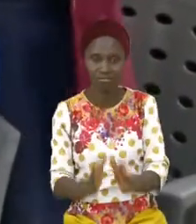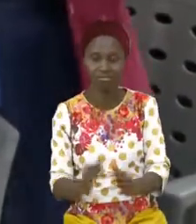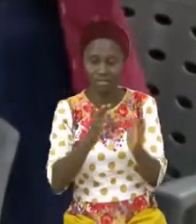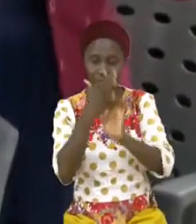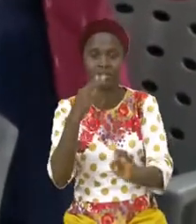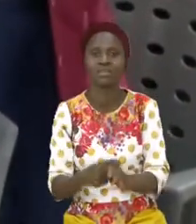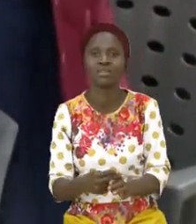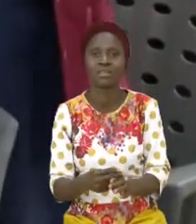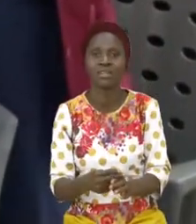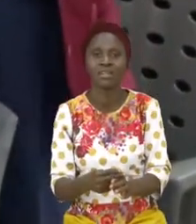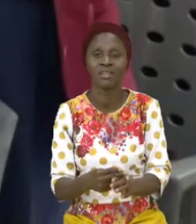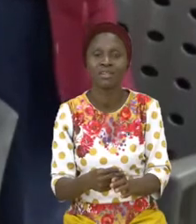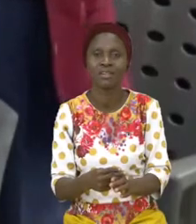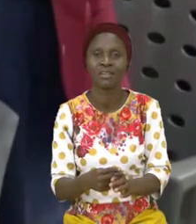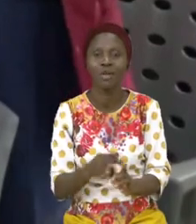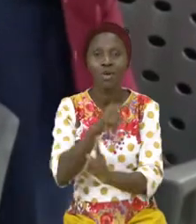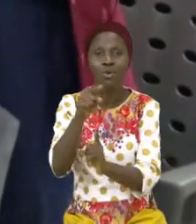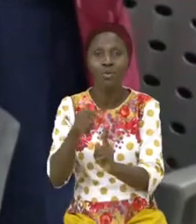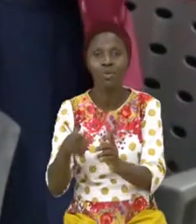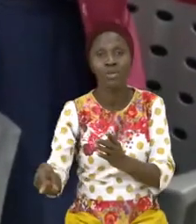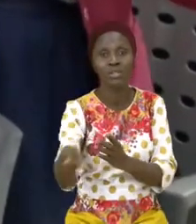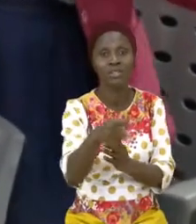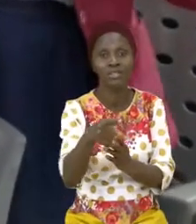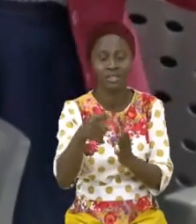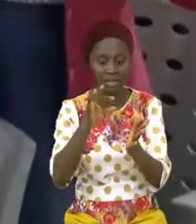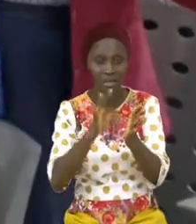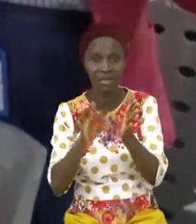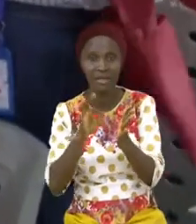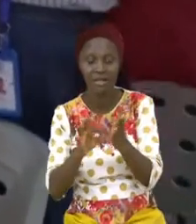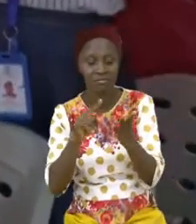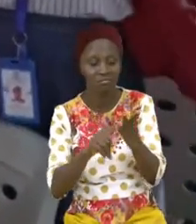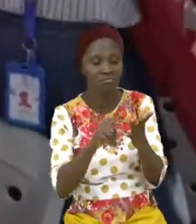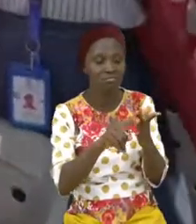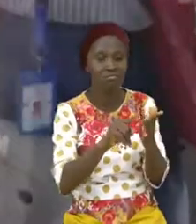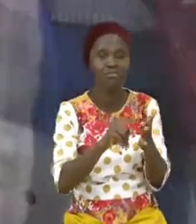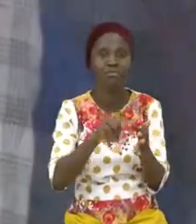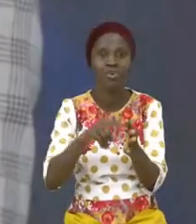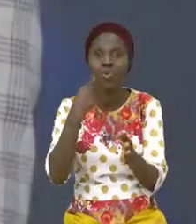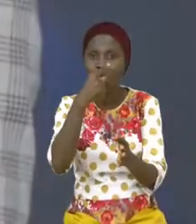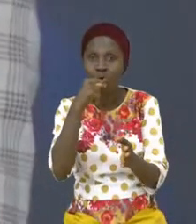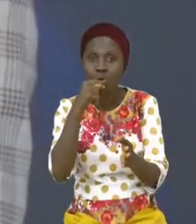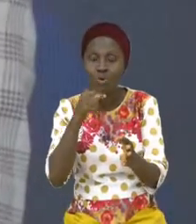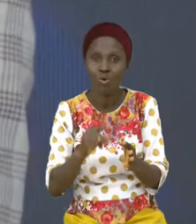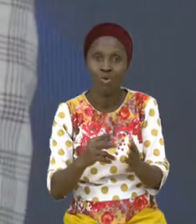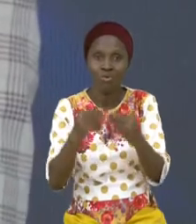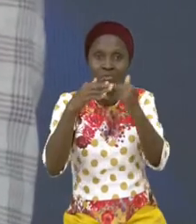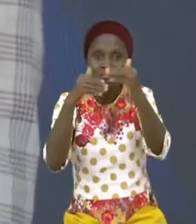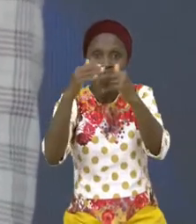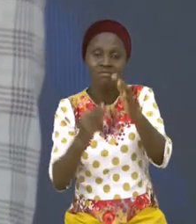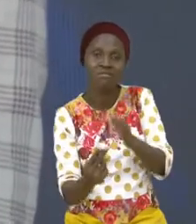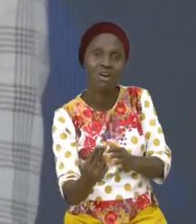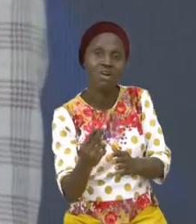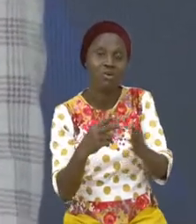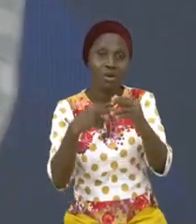when they count those who climb up those who achieve those who make it in